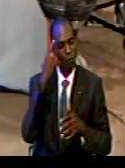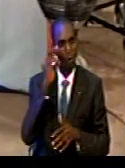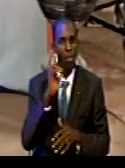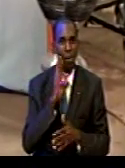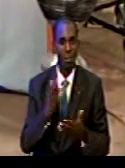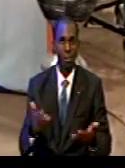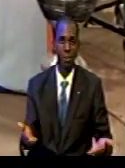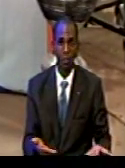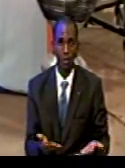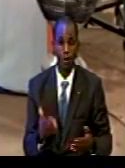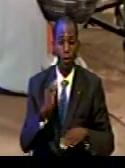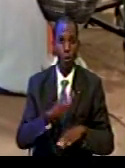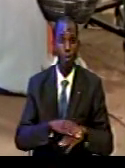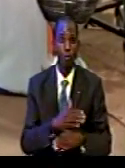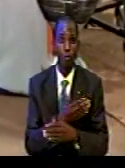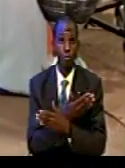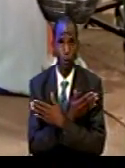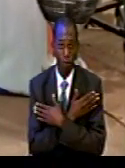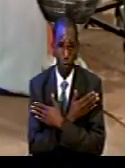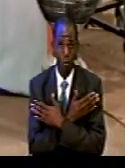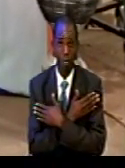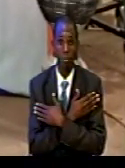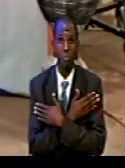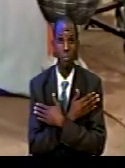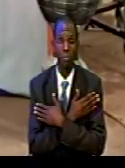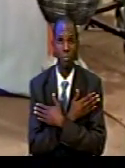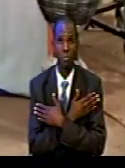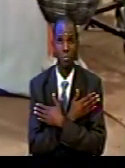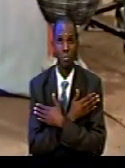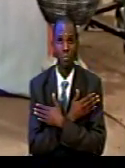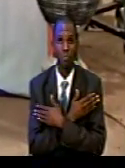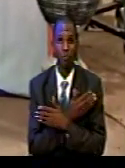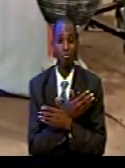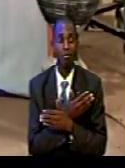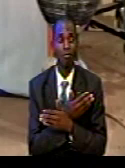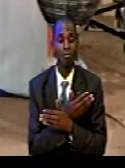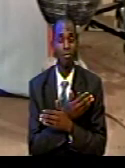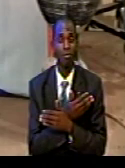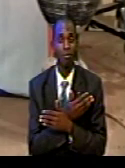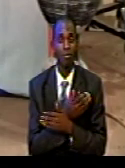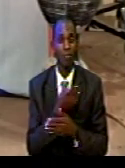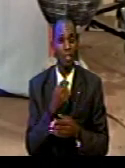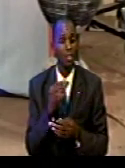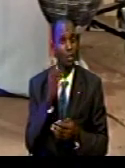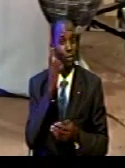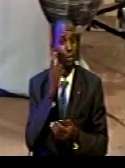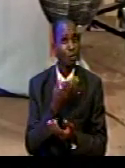anything. But God do it for me here. Being on Sunday,